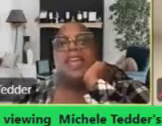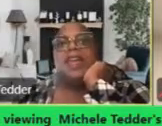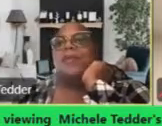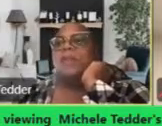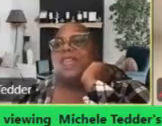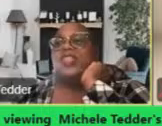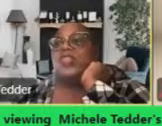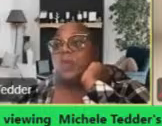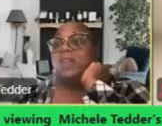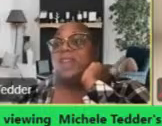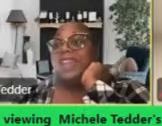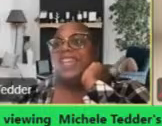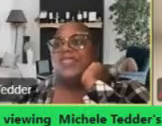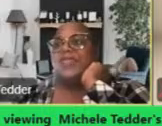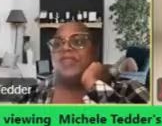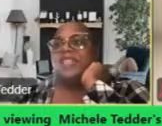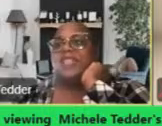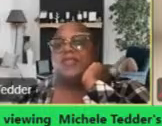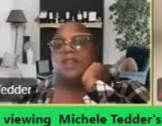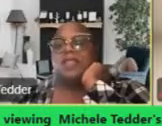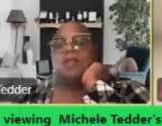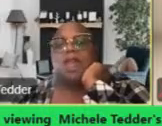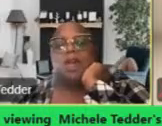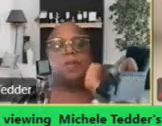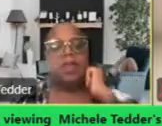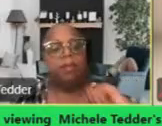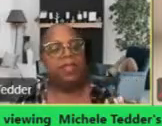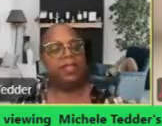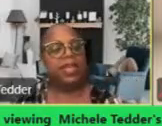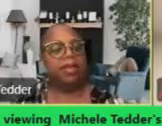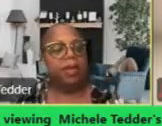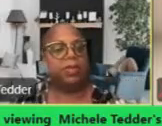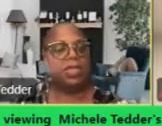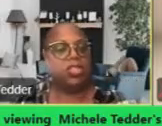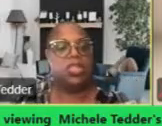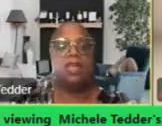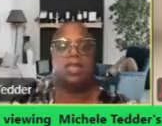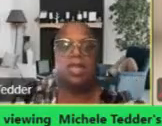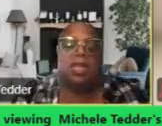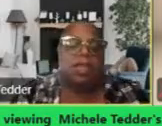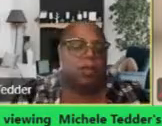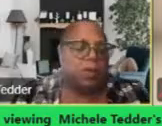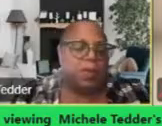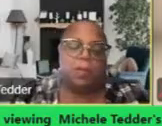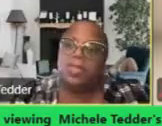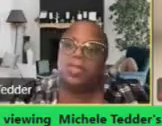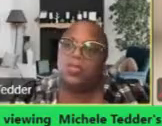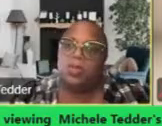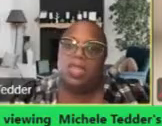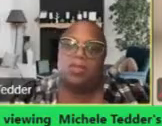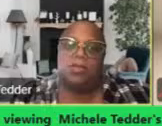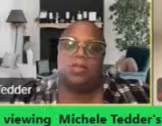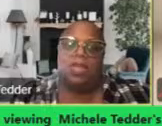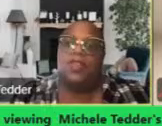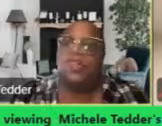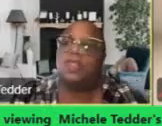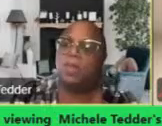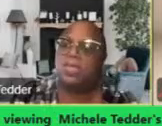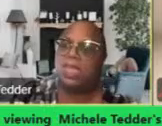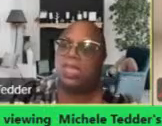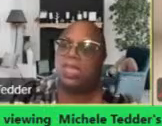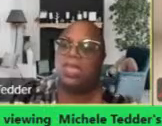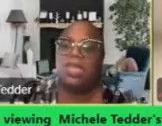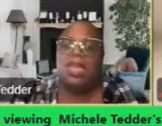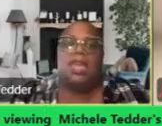but everybody's story is very different. So I hope that by the time I'm done sharing a little bit about my story, it'll give you